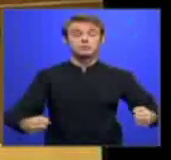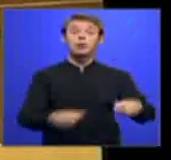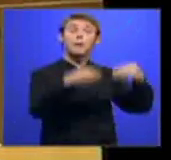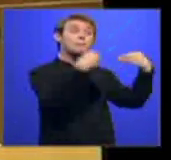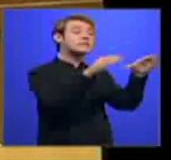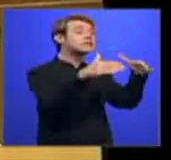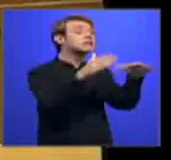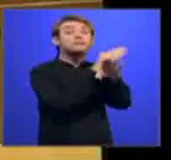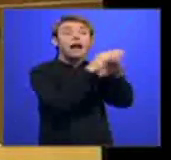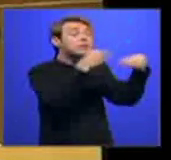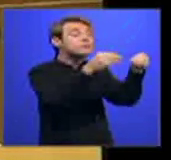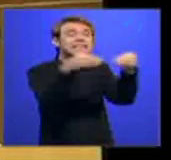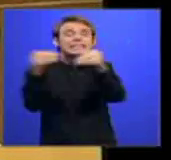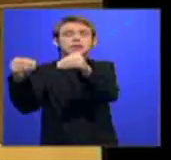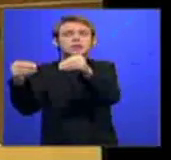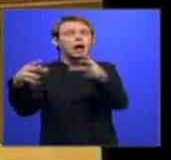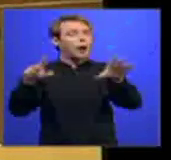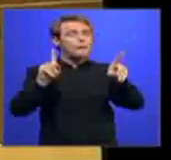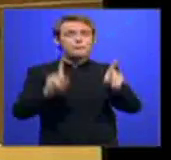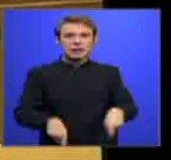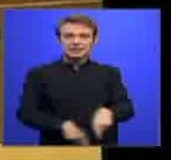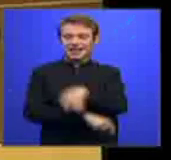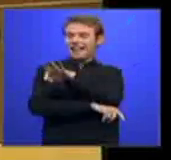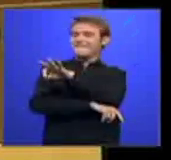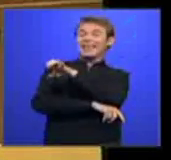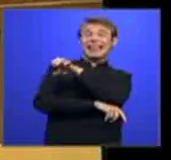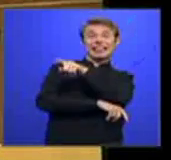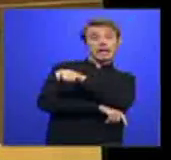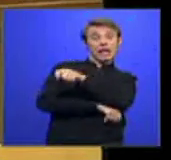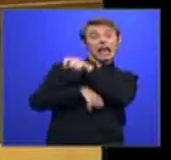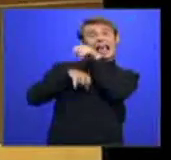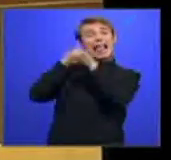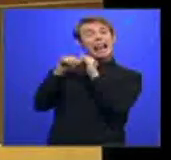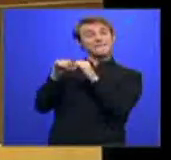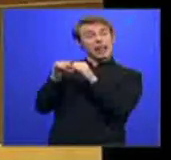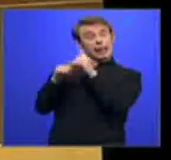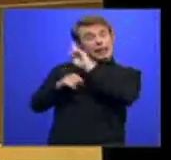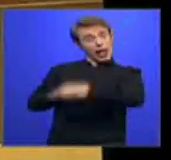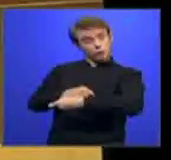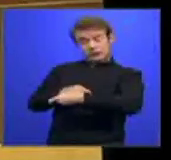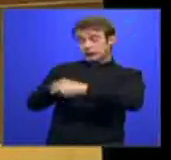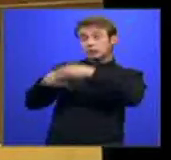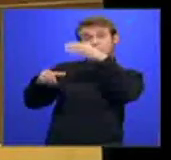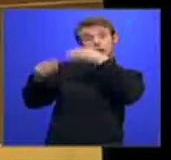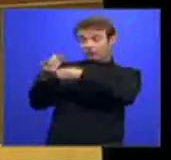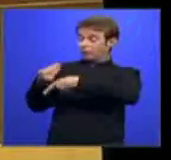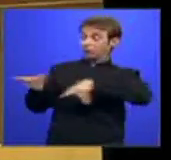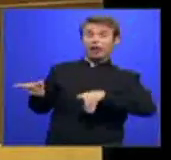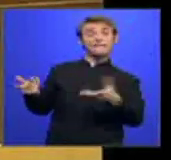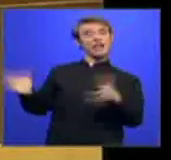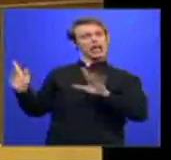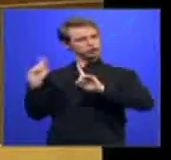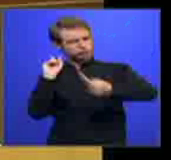absorb 11,000 FET graduates who are awaiting placements.